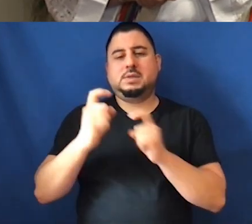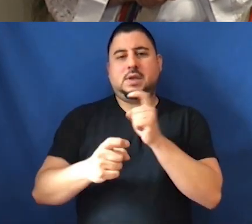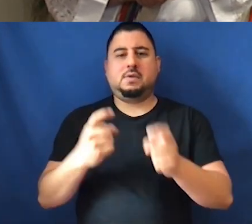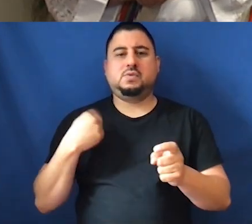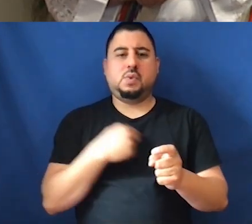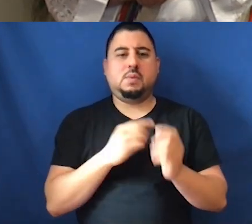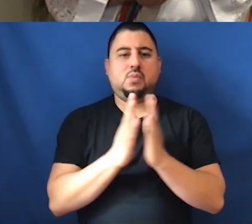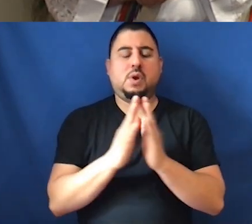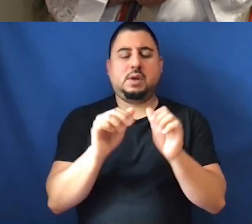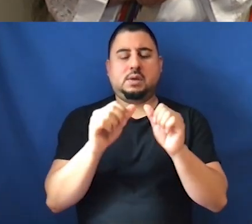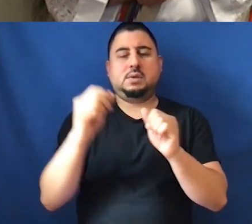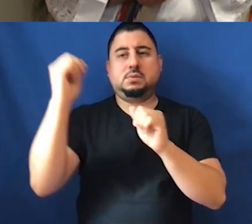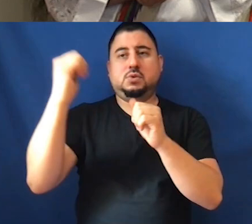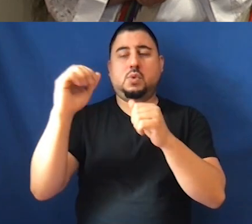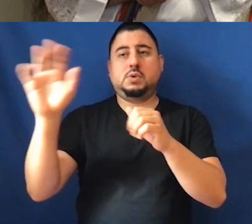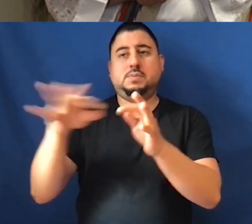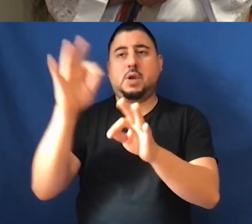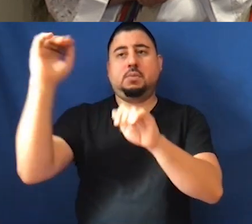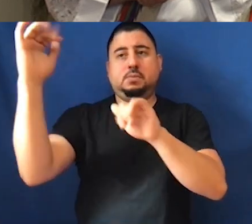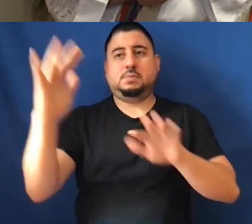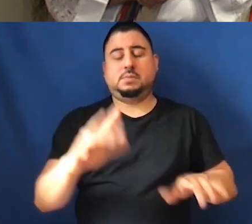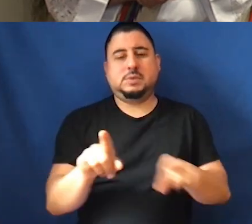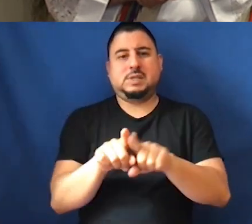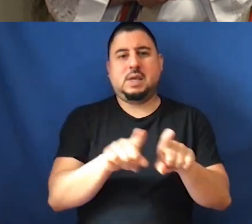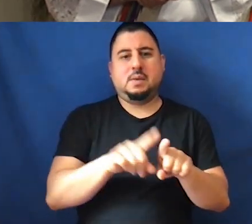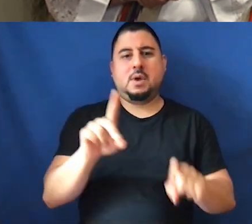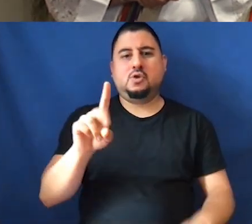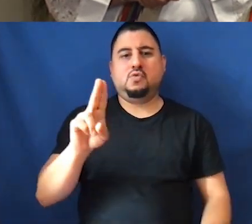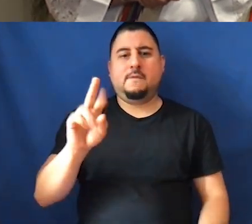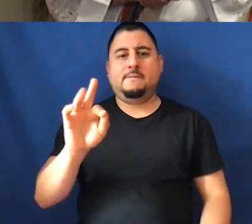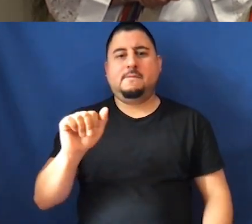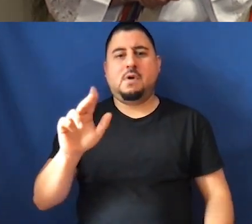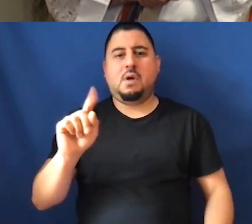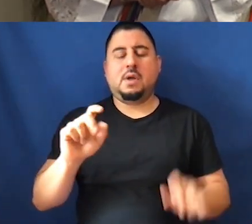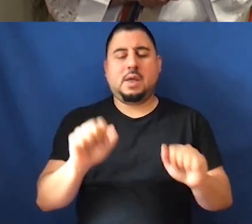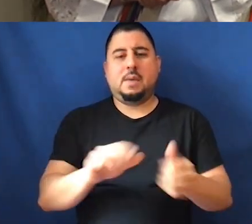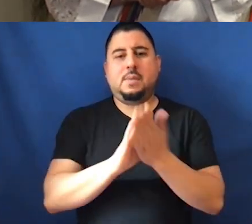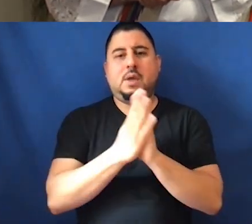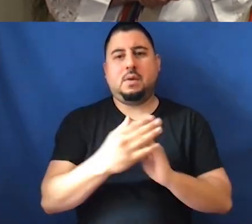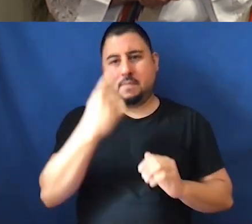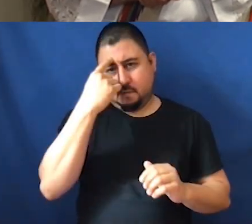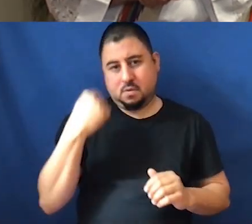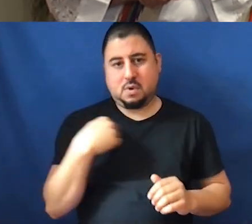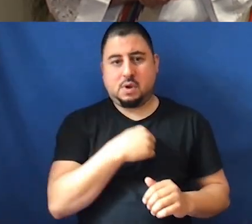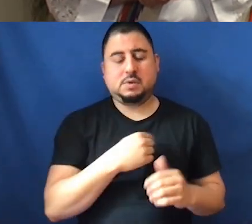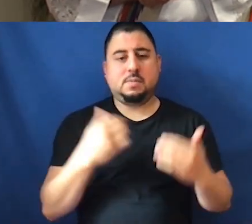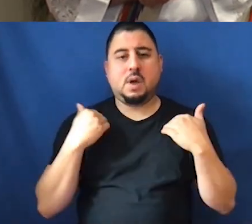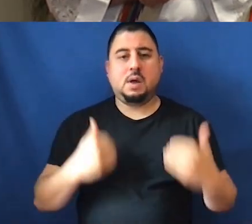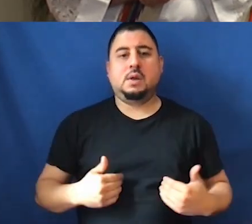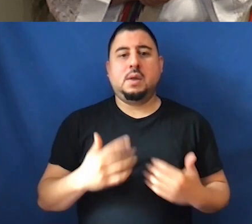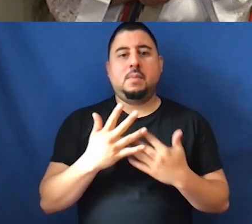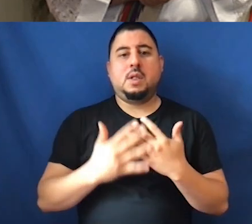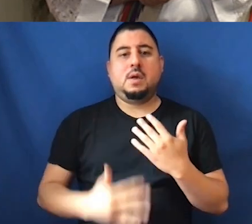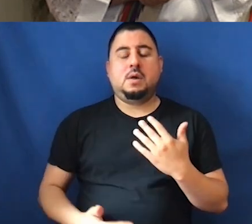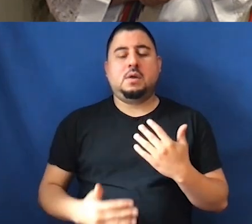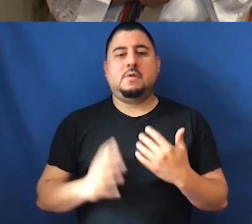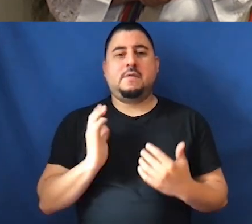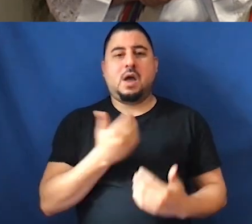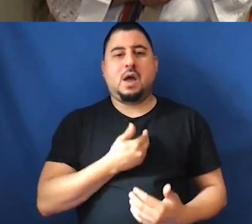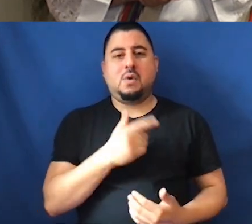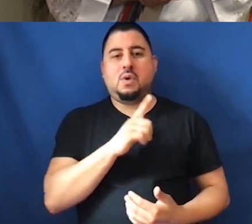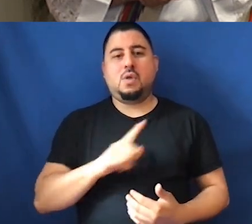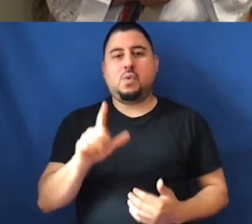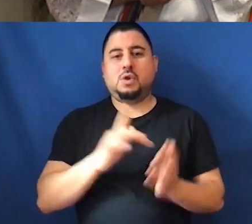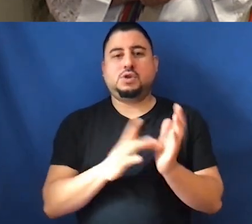pray, by sending down your Spirit upon them like the dewfall, so that they may become for us the body and blood of our